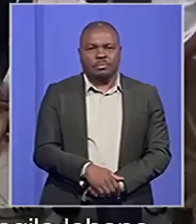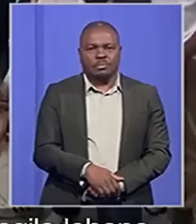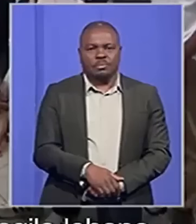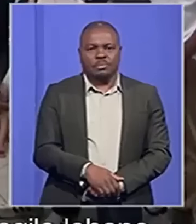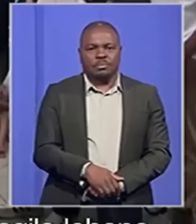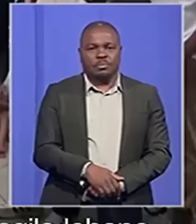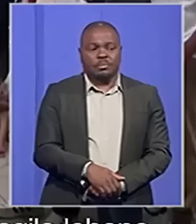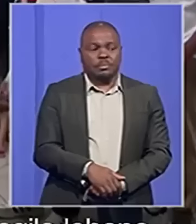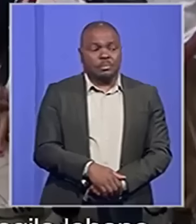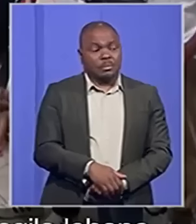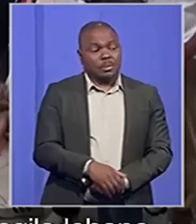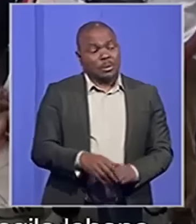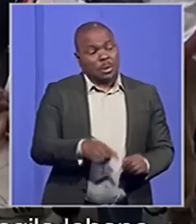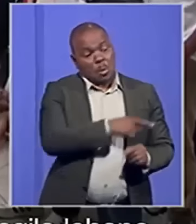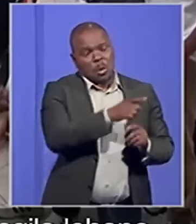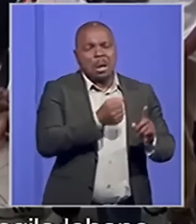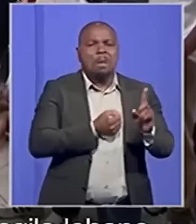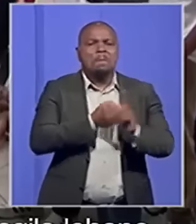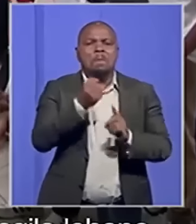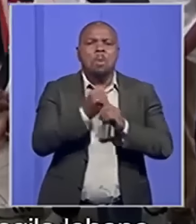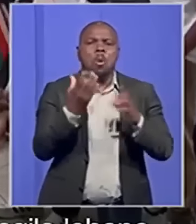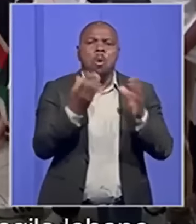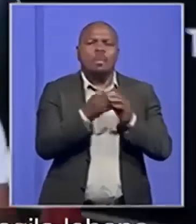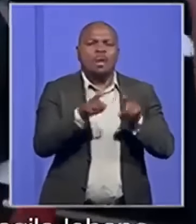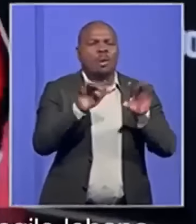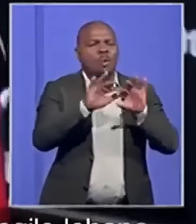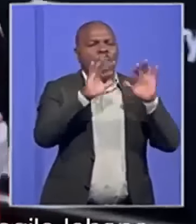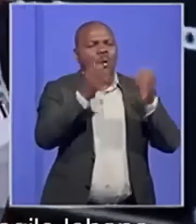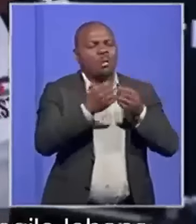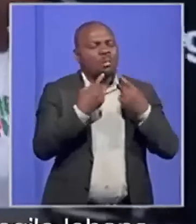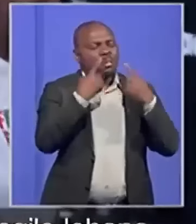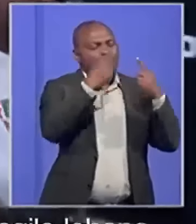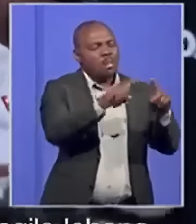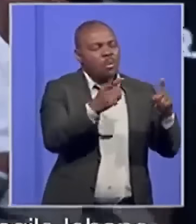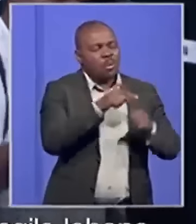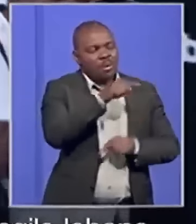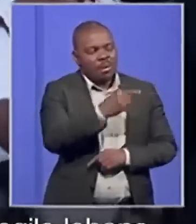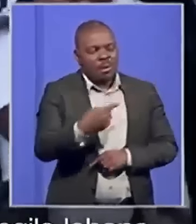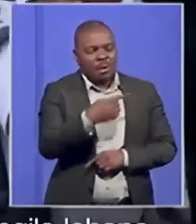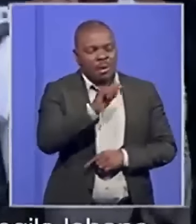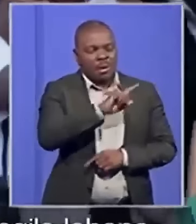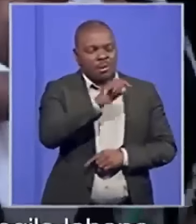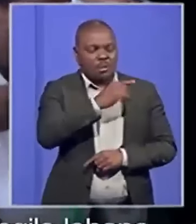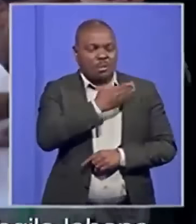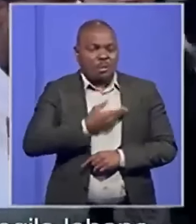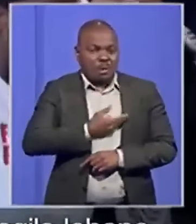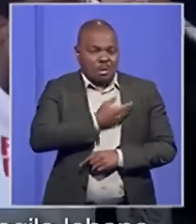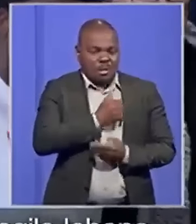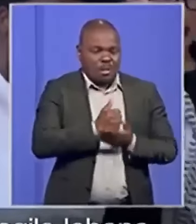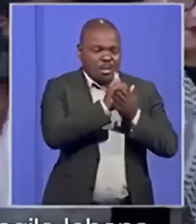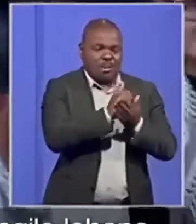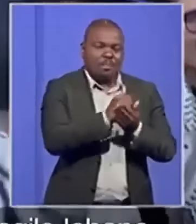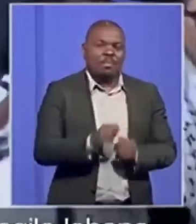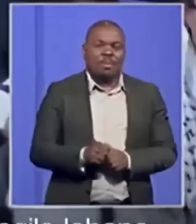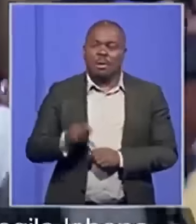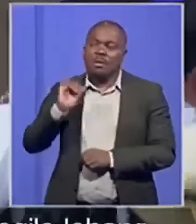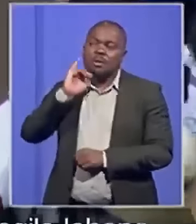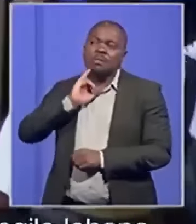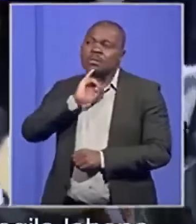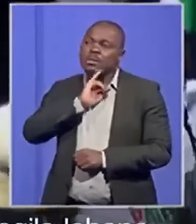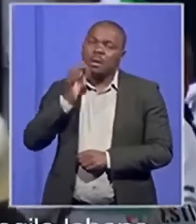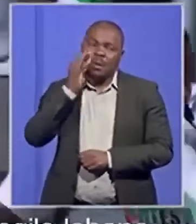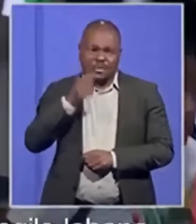Bona ba be ba le magareng ga balola ditokelo go ralala le lefase go iša thušo go batho ba setlhabelo ka Gaza. Mmušo wa Israel o tlhalošitše maiteko a bona